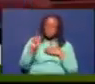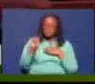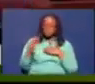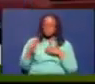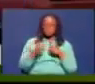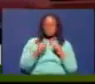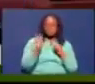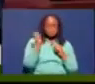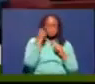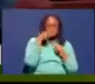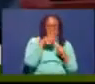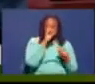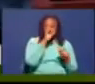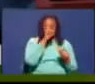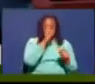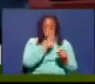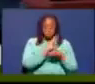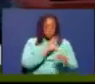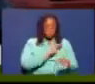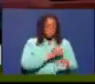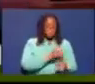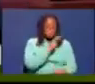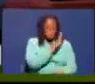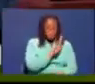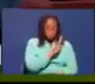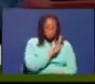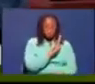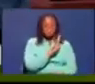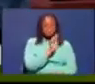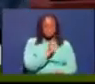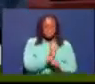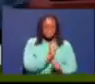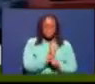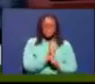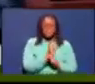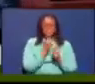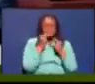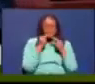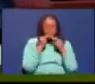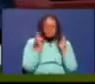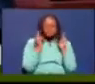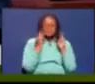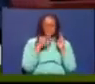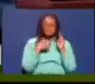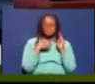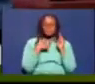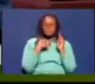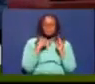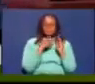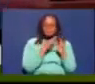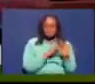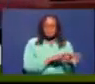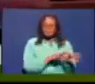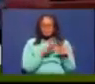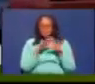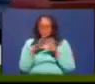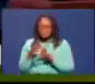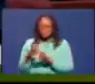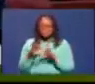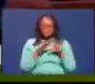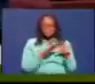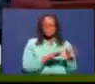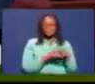powers to make innocent hustlers and Kenyans suffer, Mr. Speaker. And this House cannot just